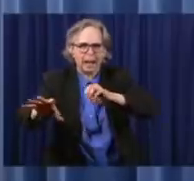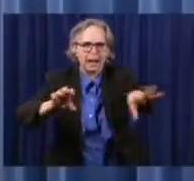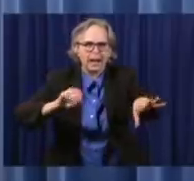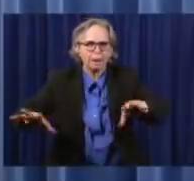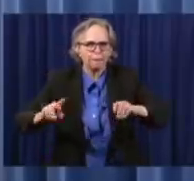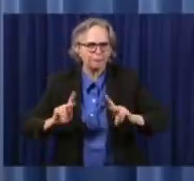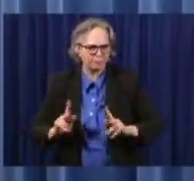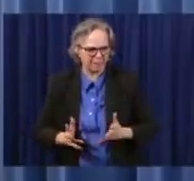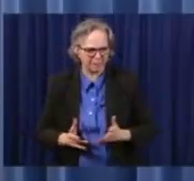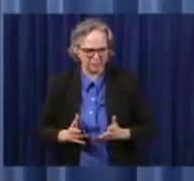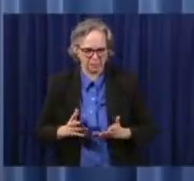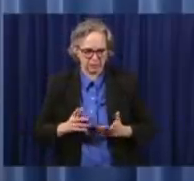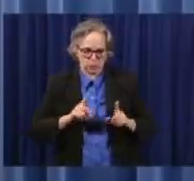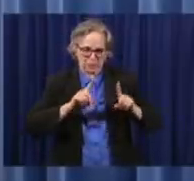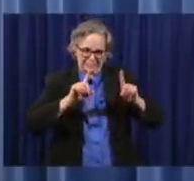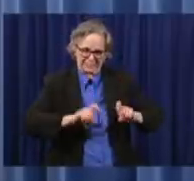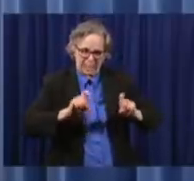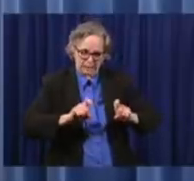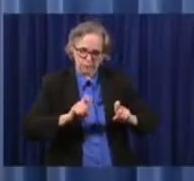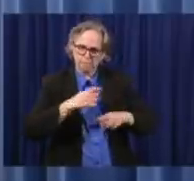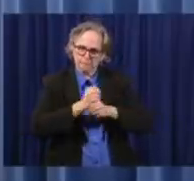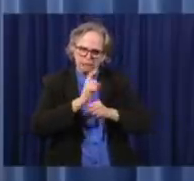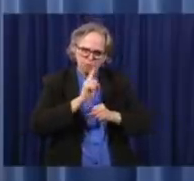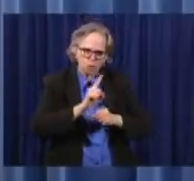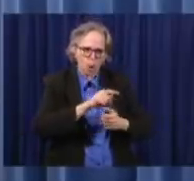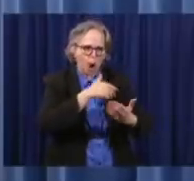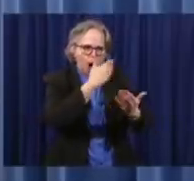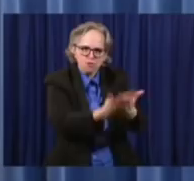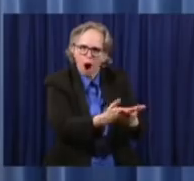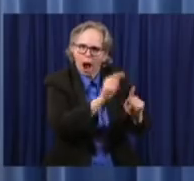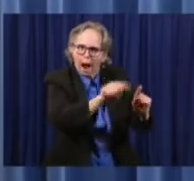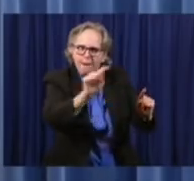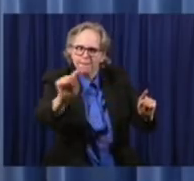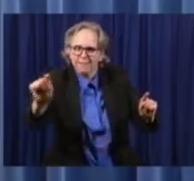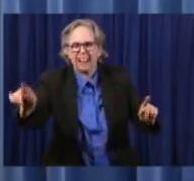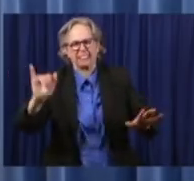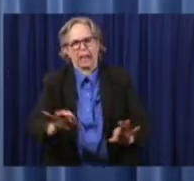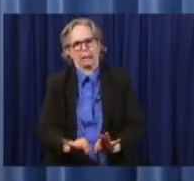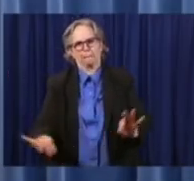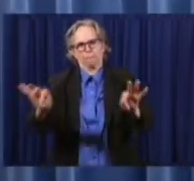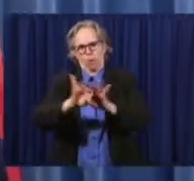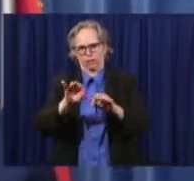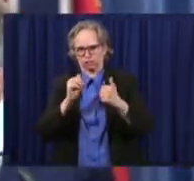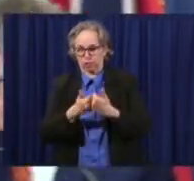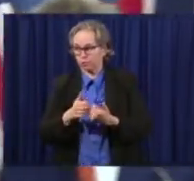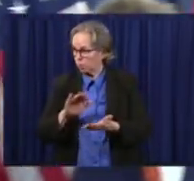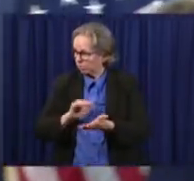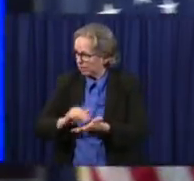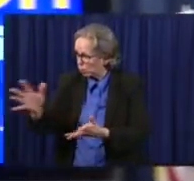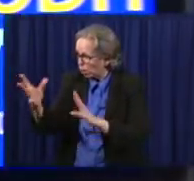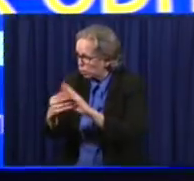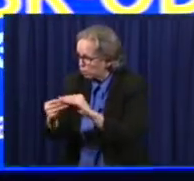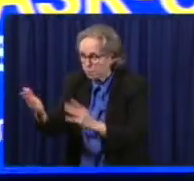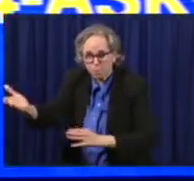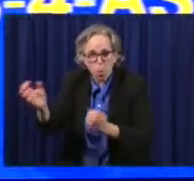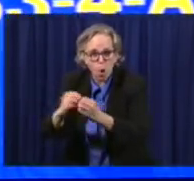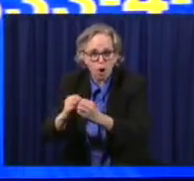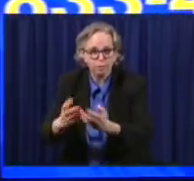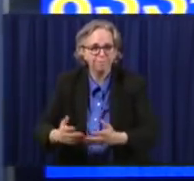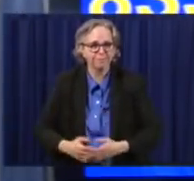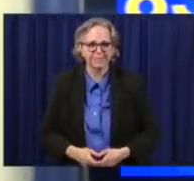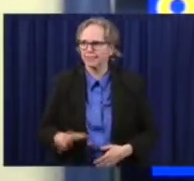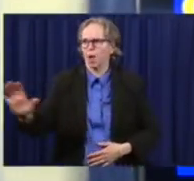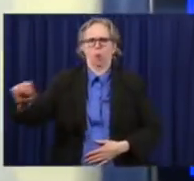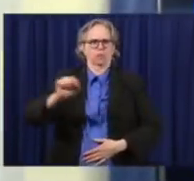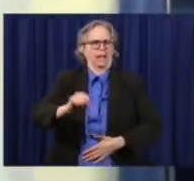these tests are where they're needed, and that's very important. Dr. Acton, you want to pick up on that? Yeah, I'd be glad